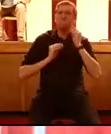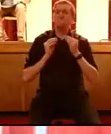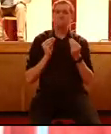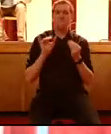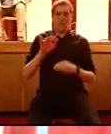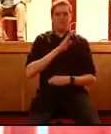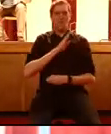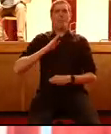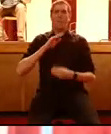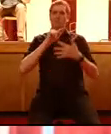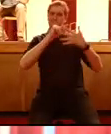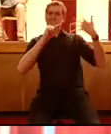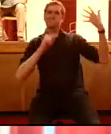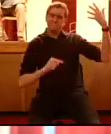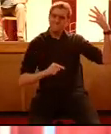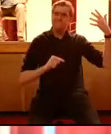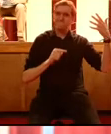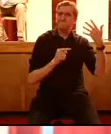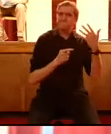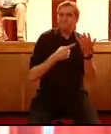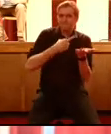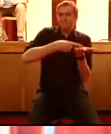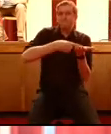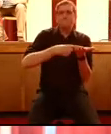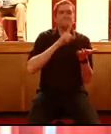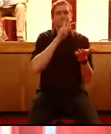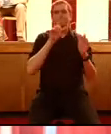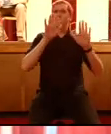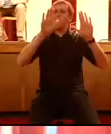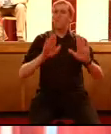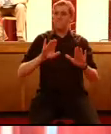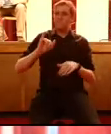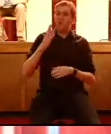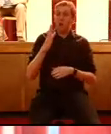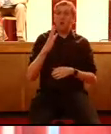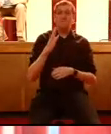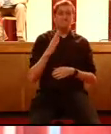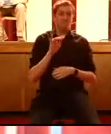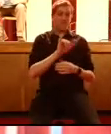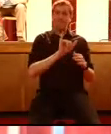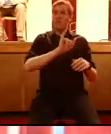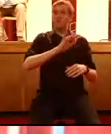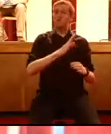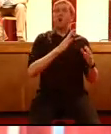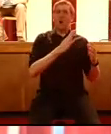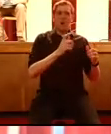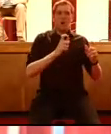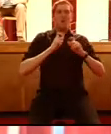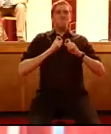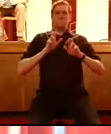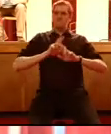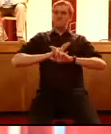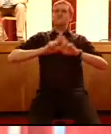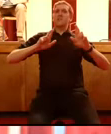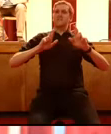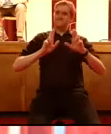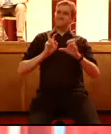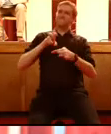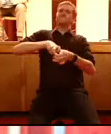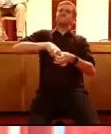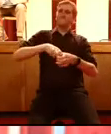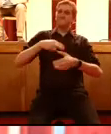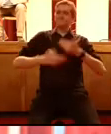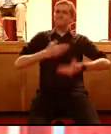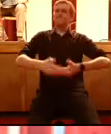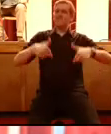board members, and it was a wonderful job, and it did prepare me to step into this role in November 2016 and hit the